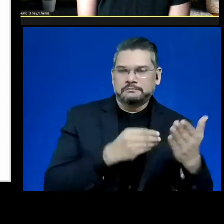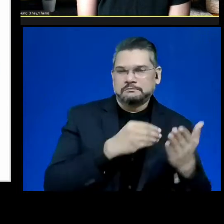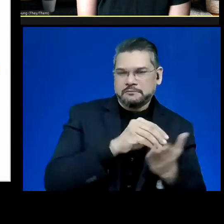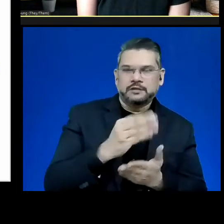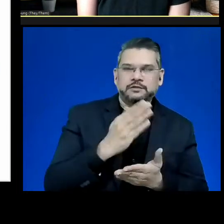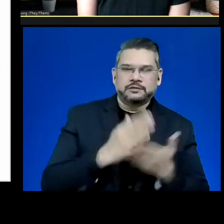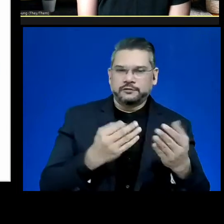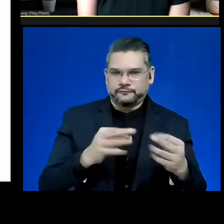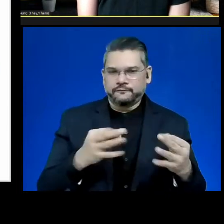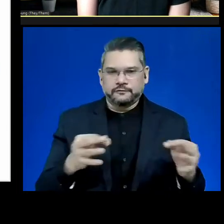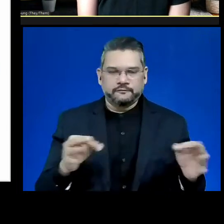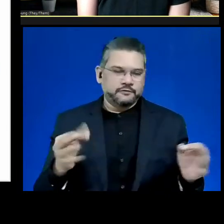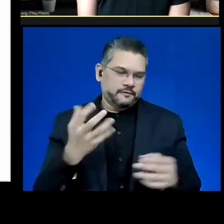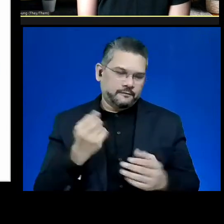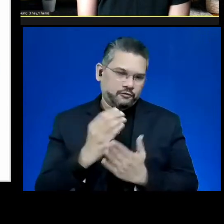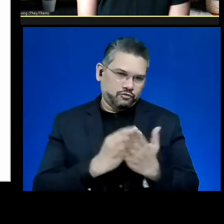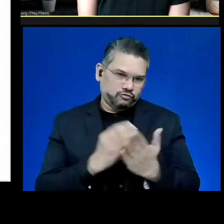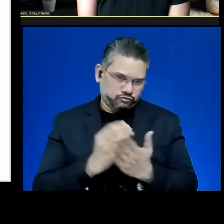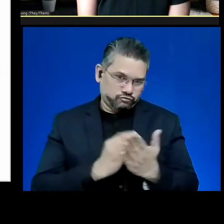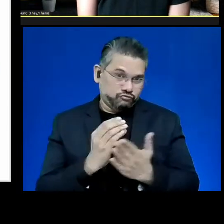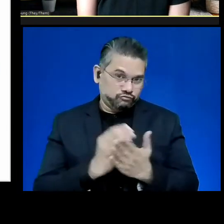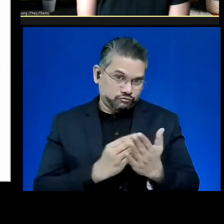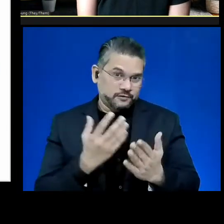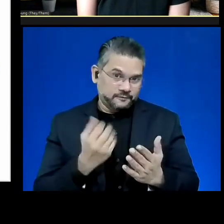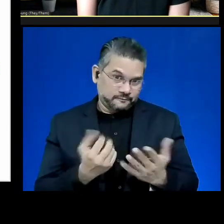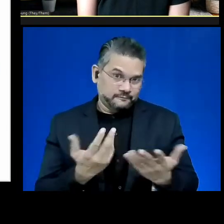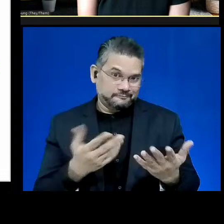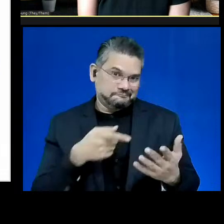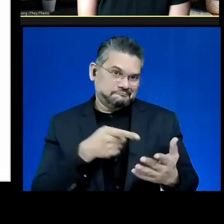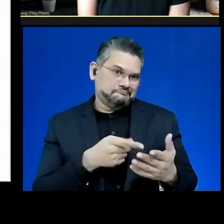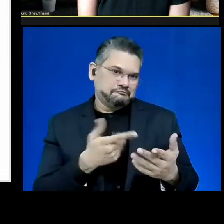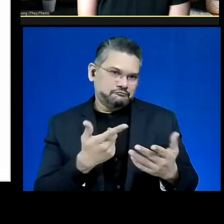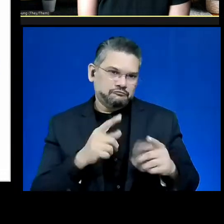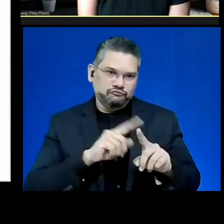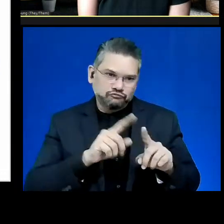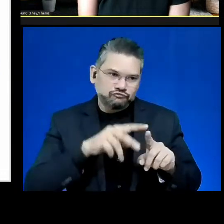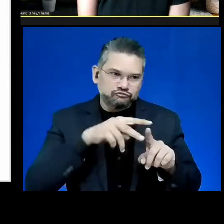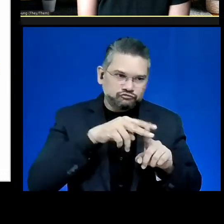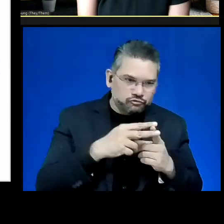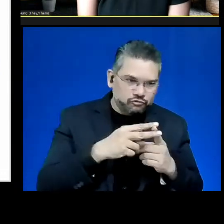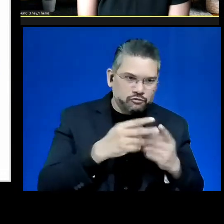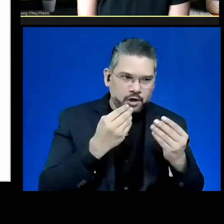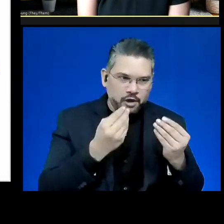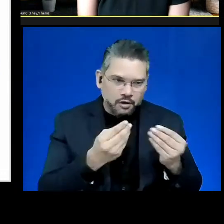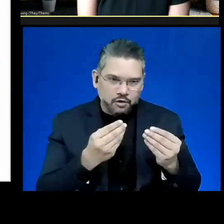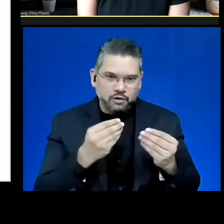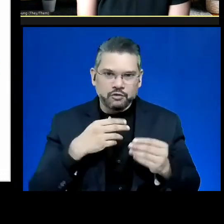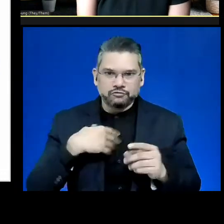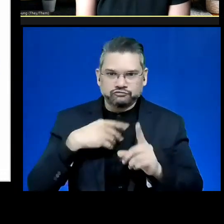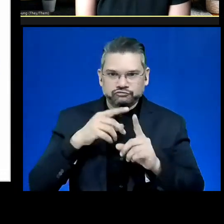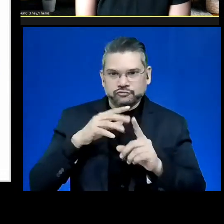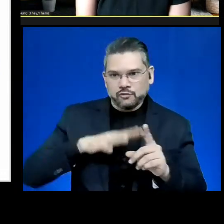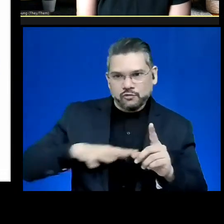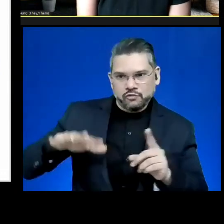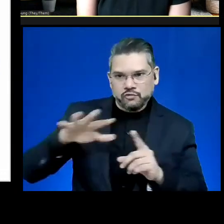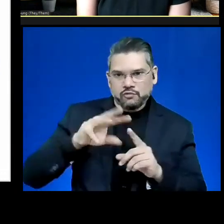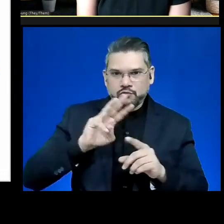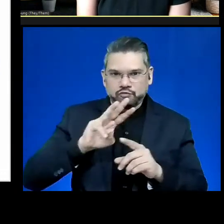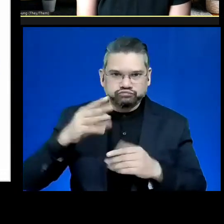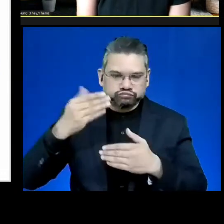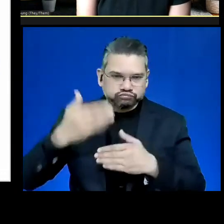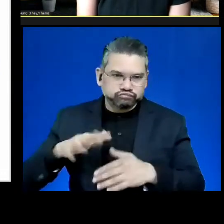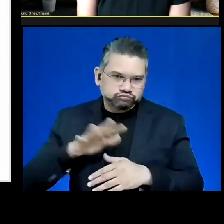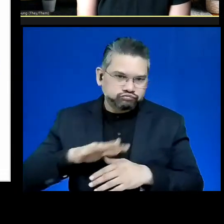they do have some free courses that give you some tools for ways to make digital environments more accessible.